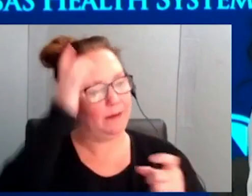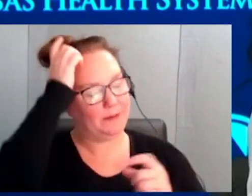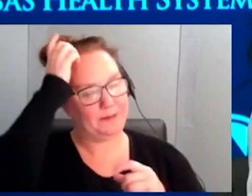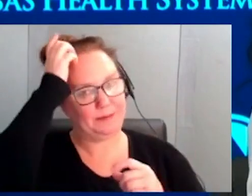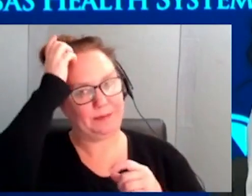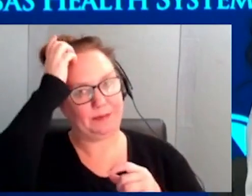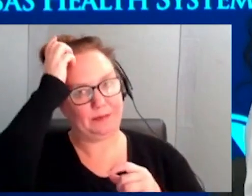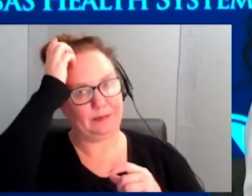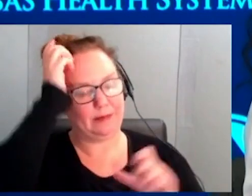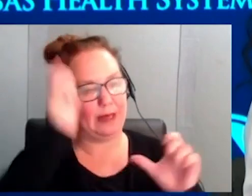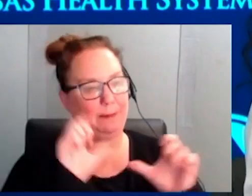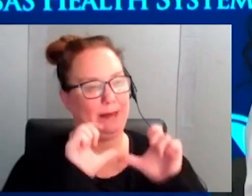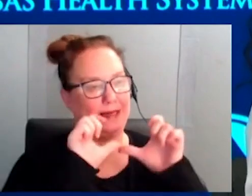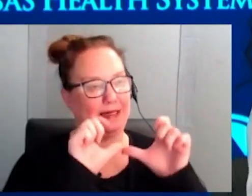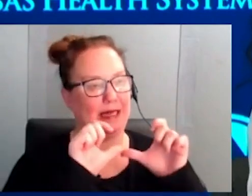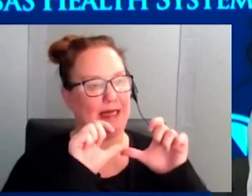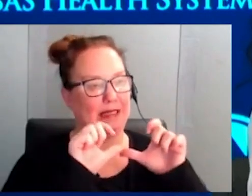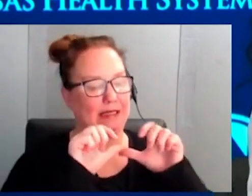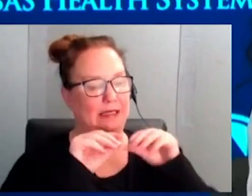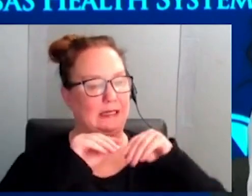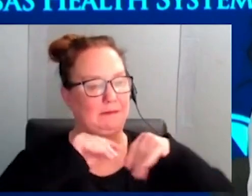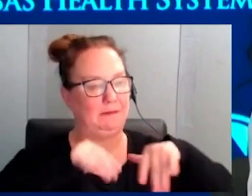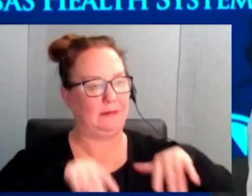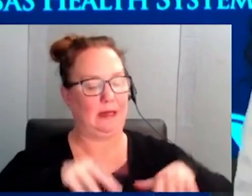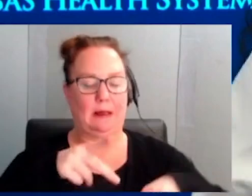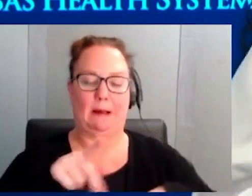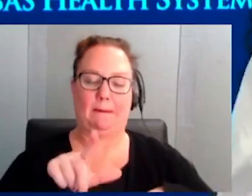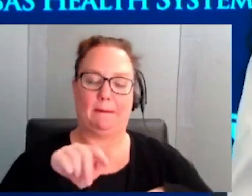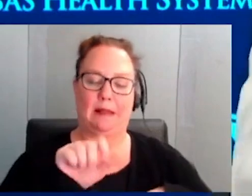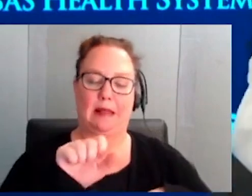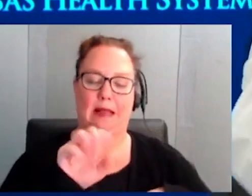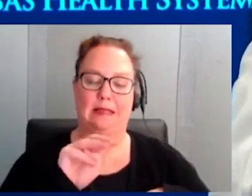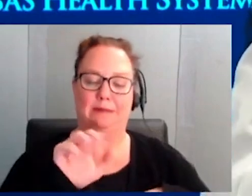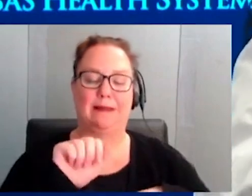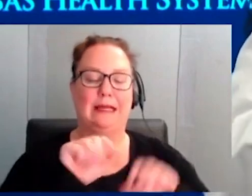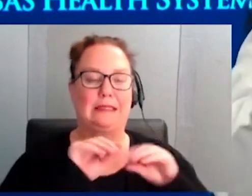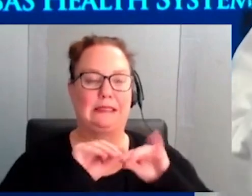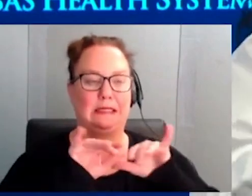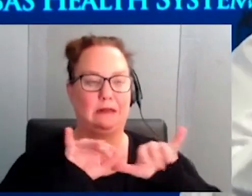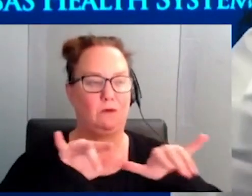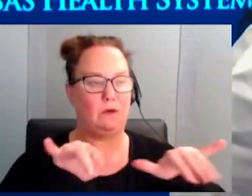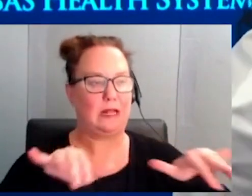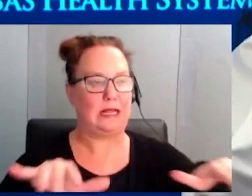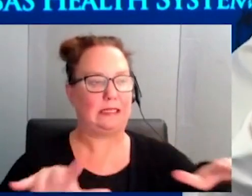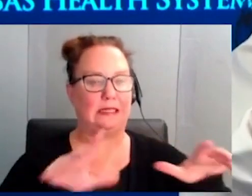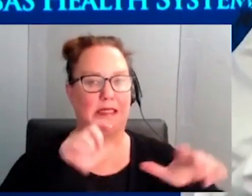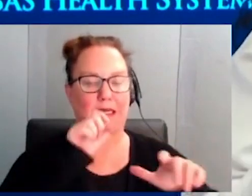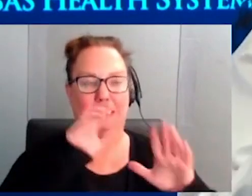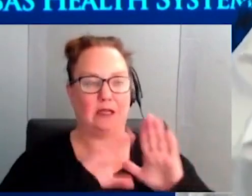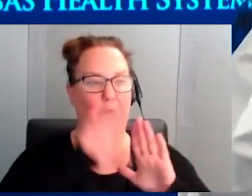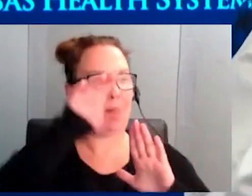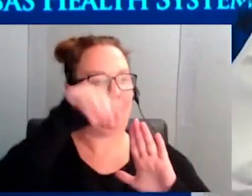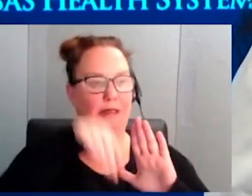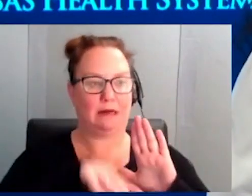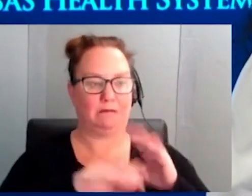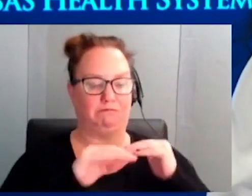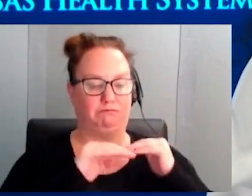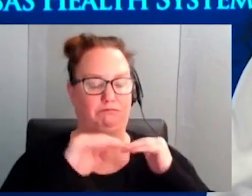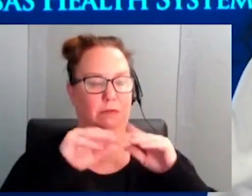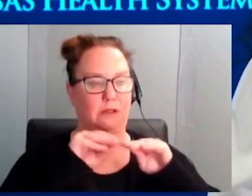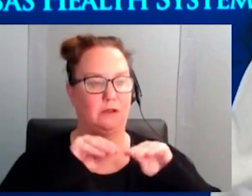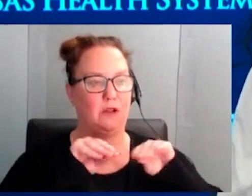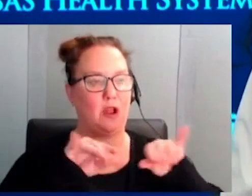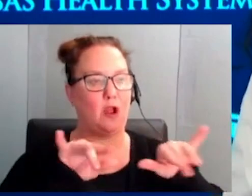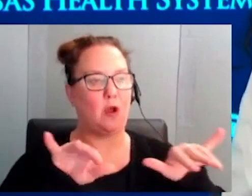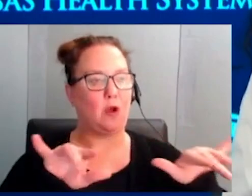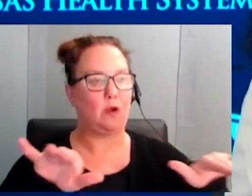maintains a steady plasma state, which means that it slowly releases itself and doesn't go through ups and downs that a medication would go